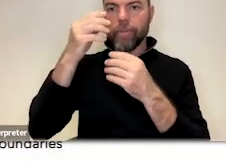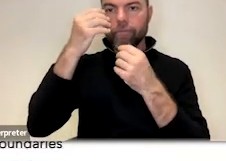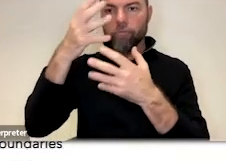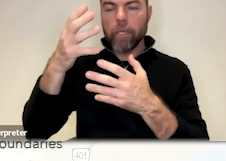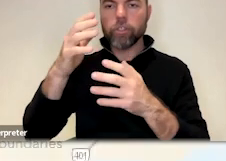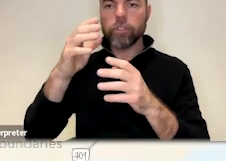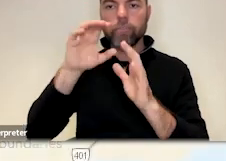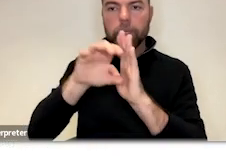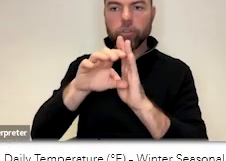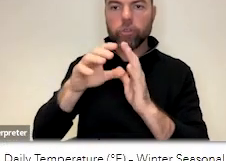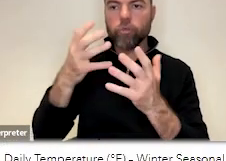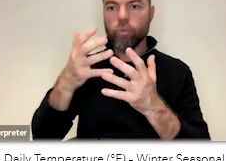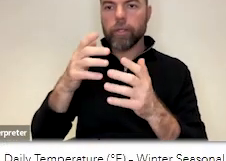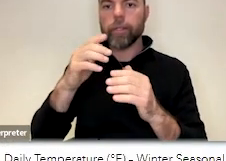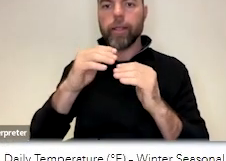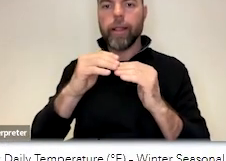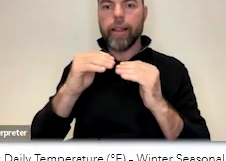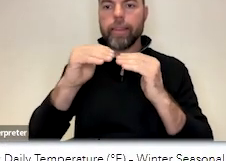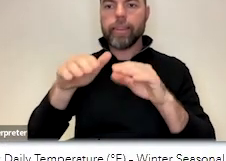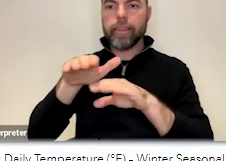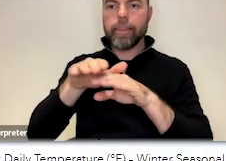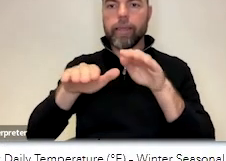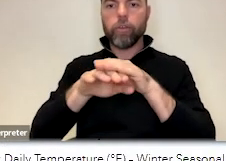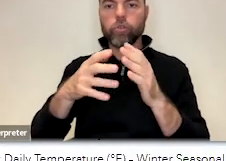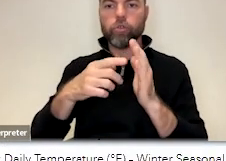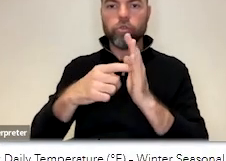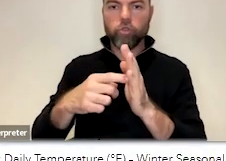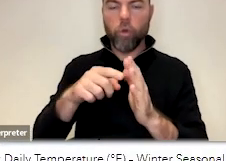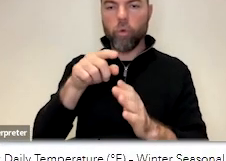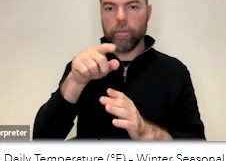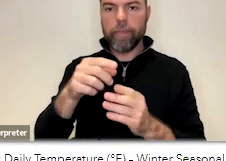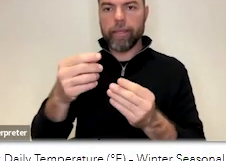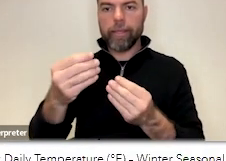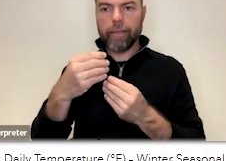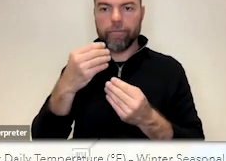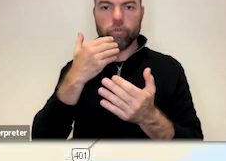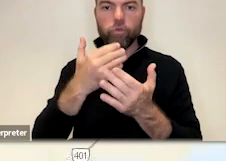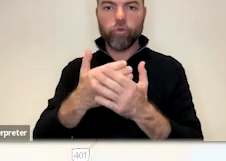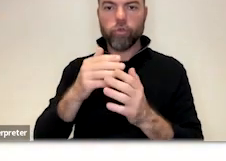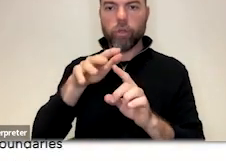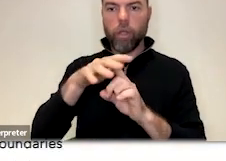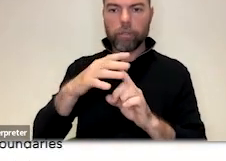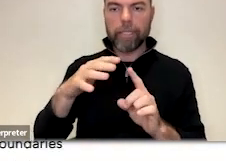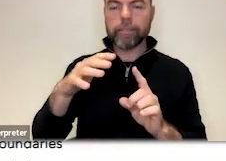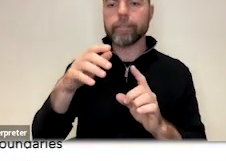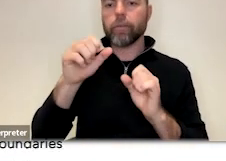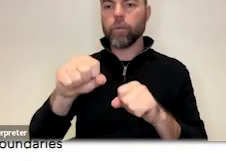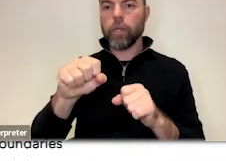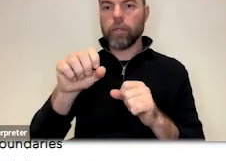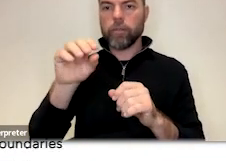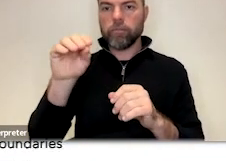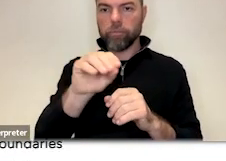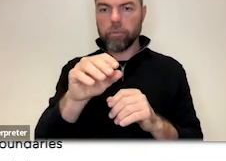that all of the layers that we're showing are giving us some good context. We can bring that.